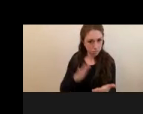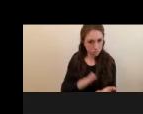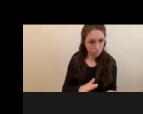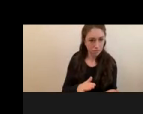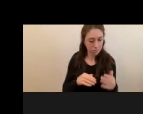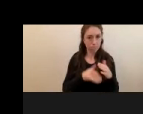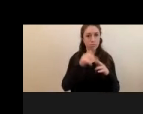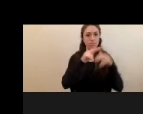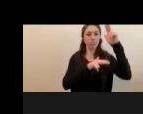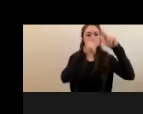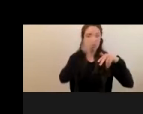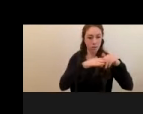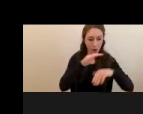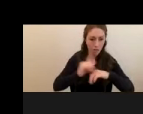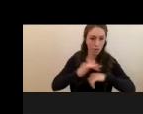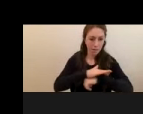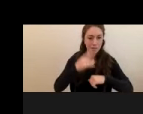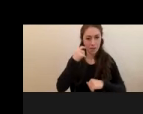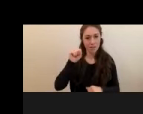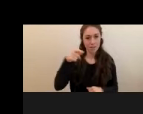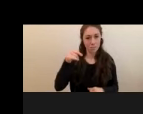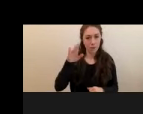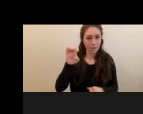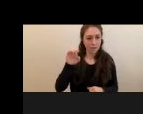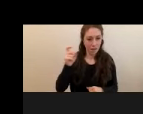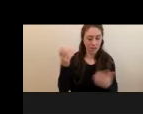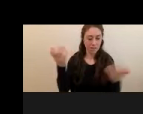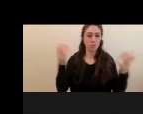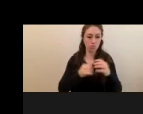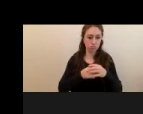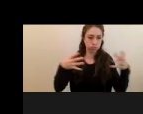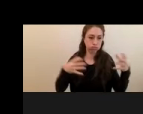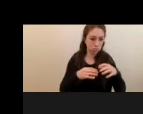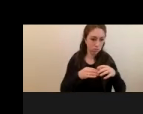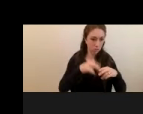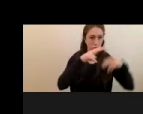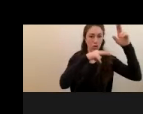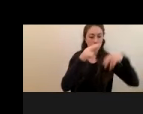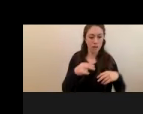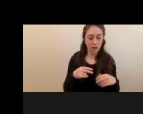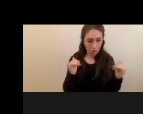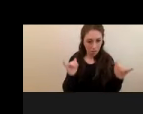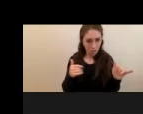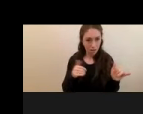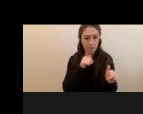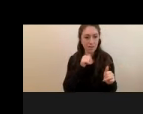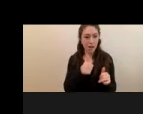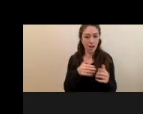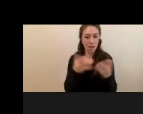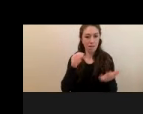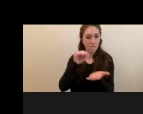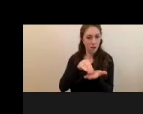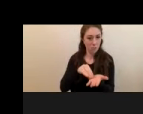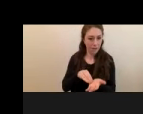that's happening on the beach due to SpaceX. So what we learned was that there's not much documentation of this beach in our